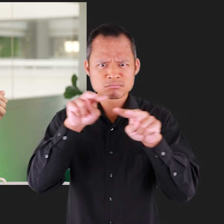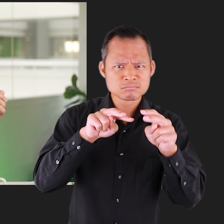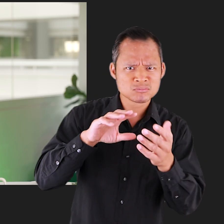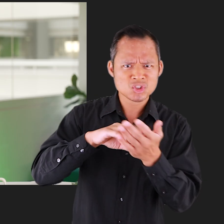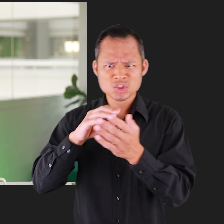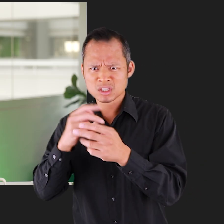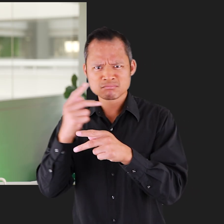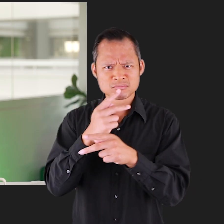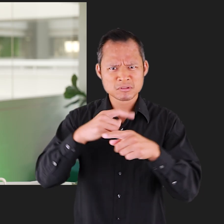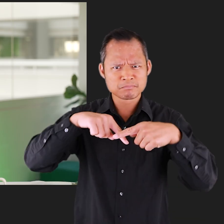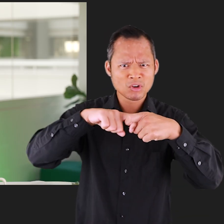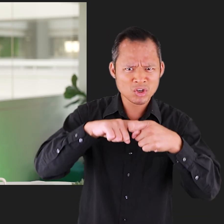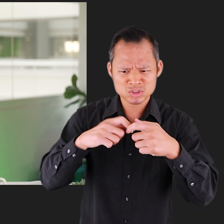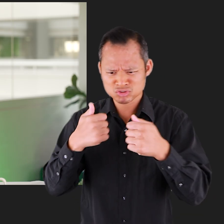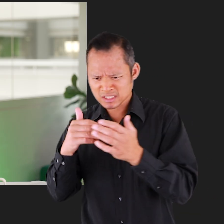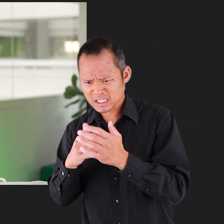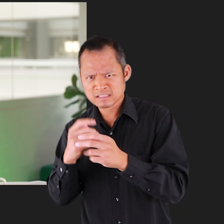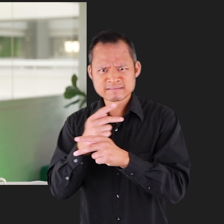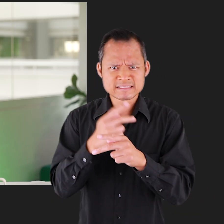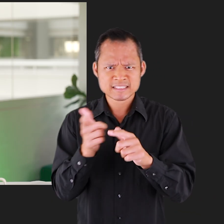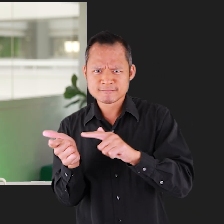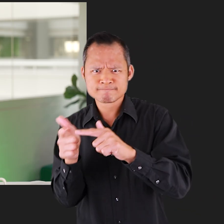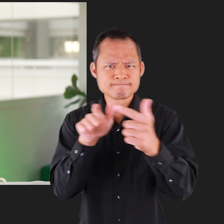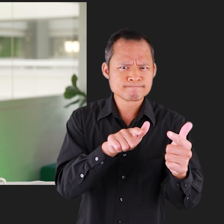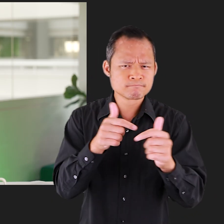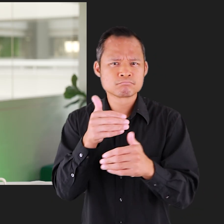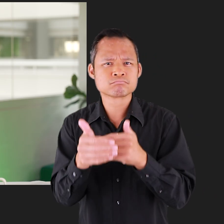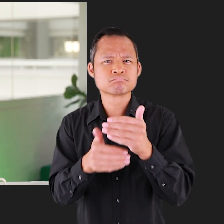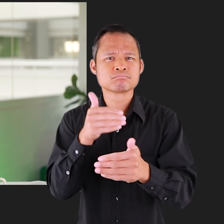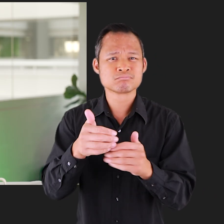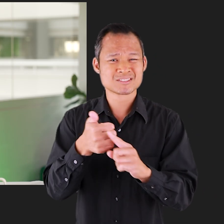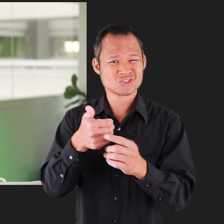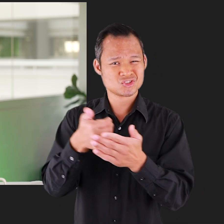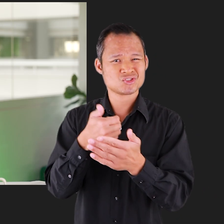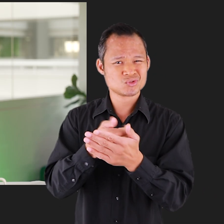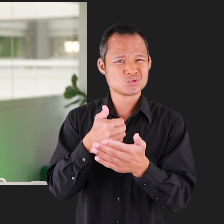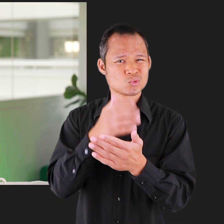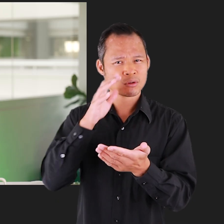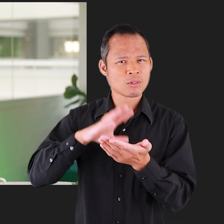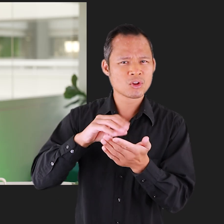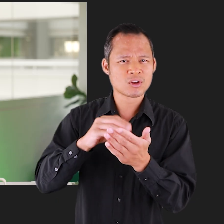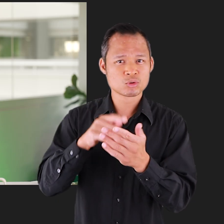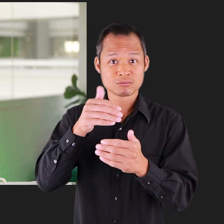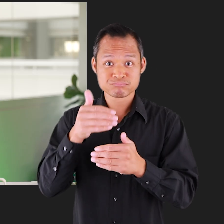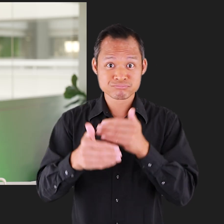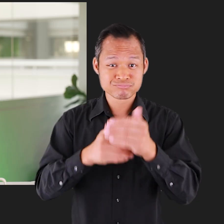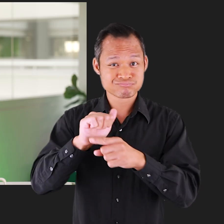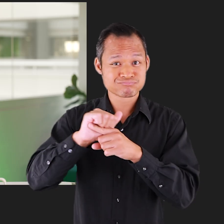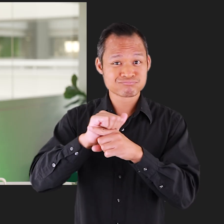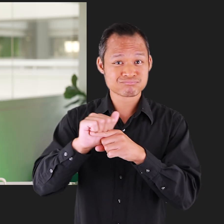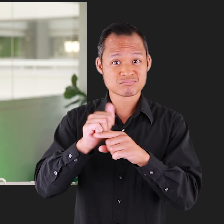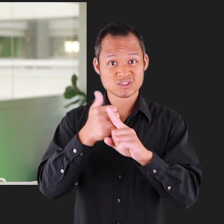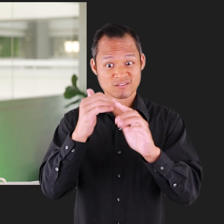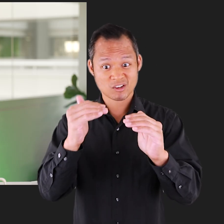go back and repeat the process. Understand that this is a new skill you are developing. This takes practice. With each updated version, you